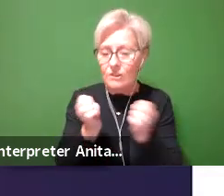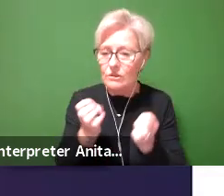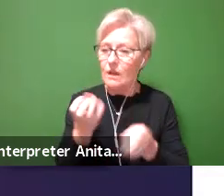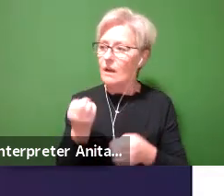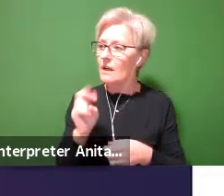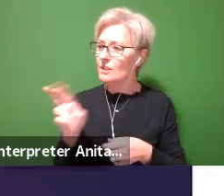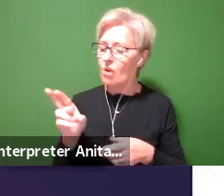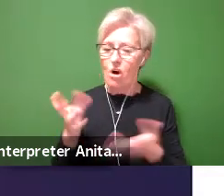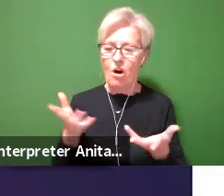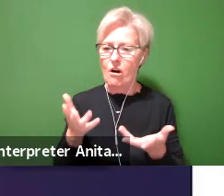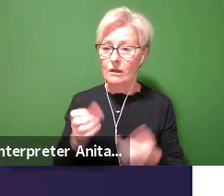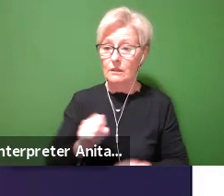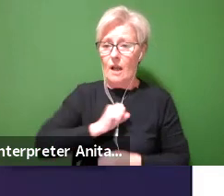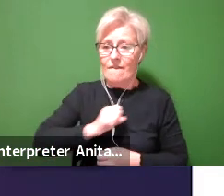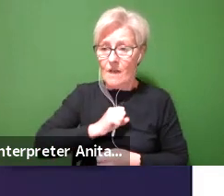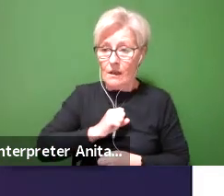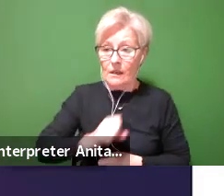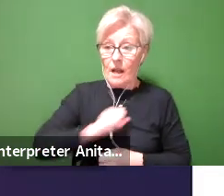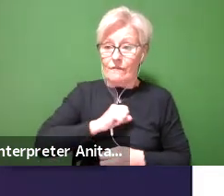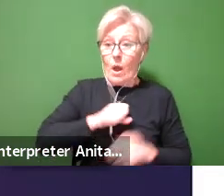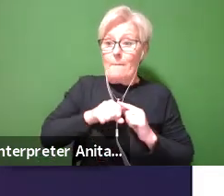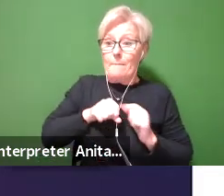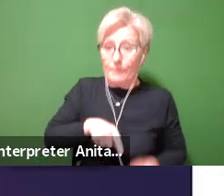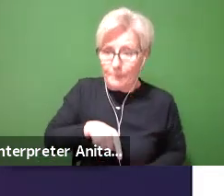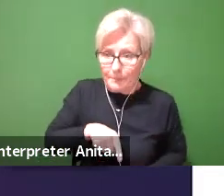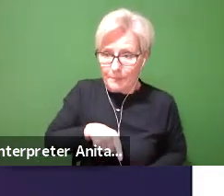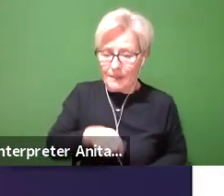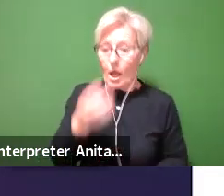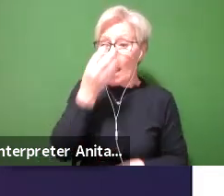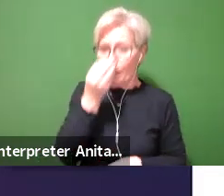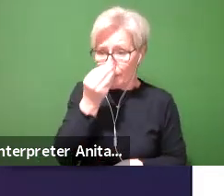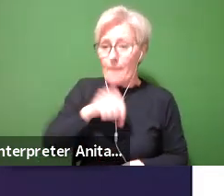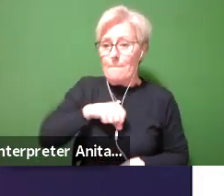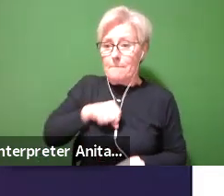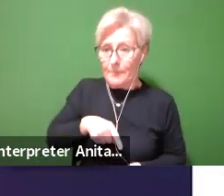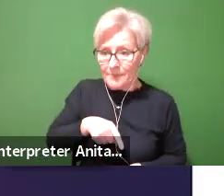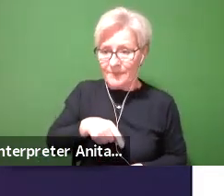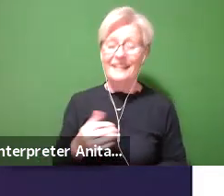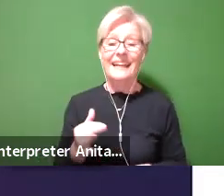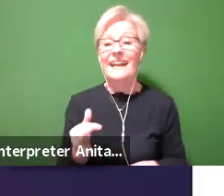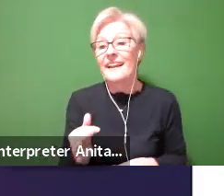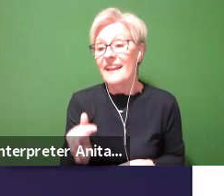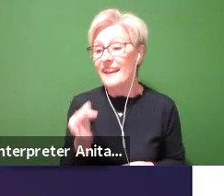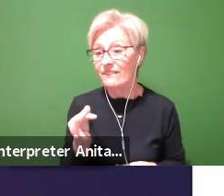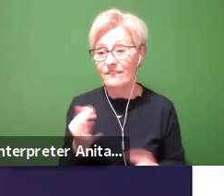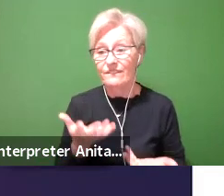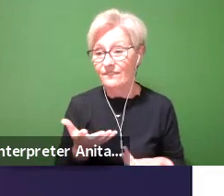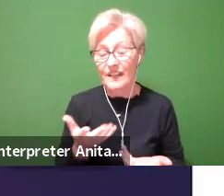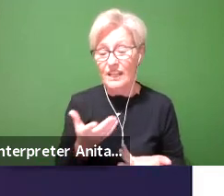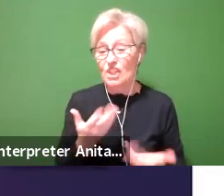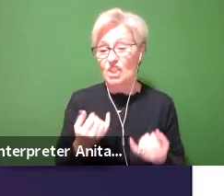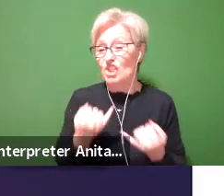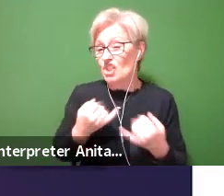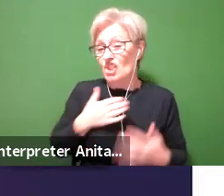intra-abdominal pressure, like you cough or sneeze and you might have a little leak. If you're somebody who purely just has that stress incontinence, so you leak when you cough or